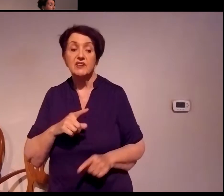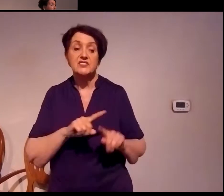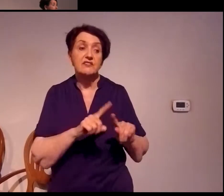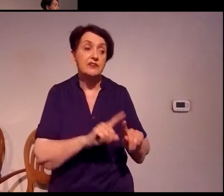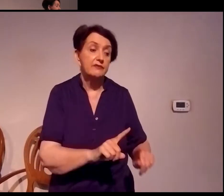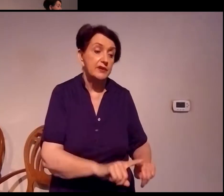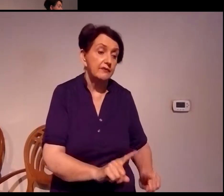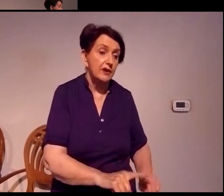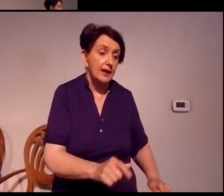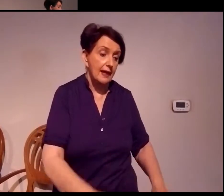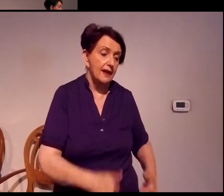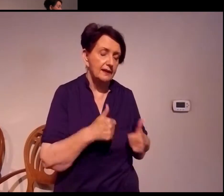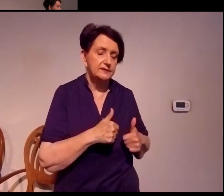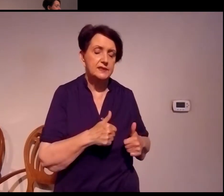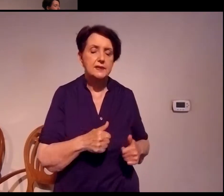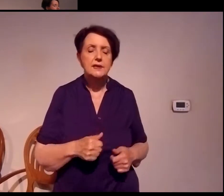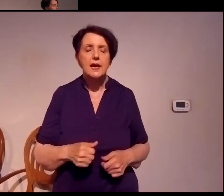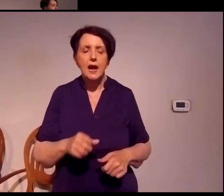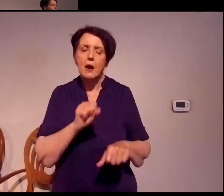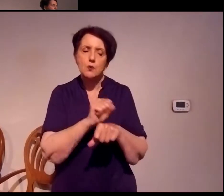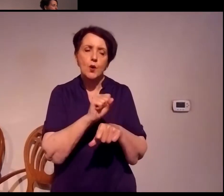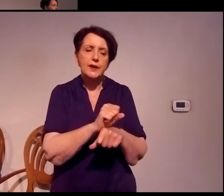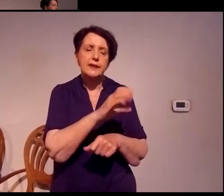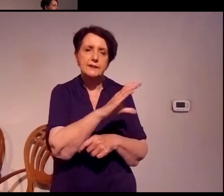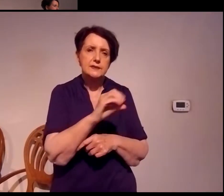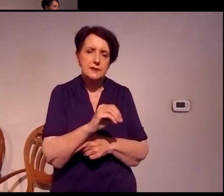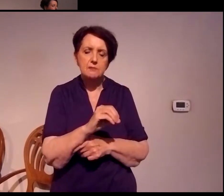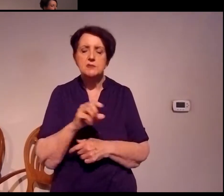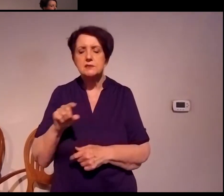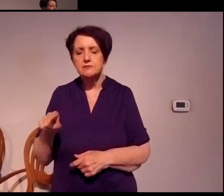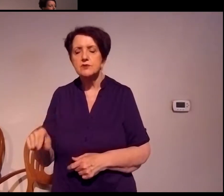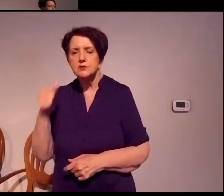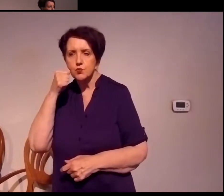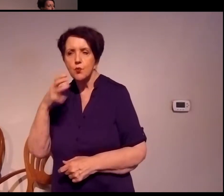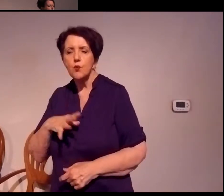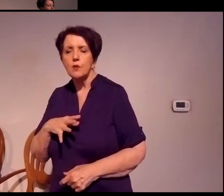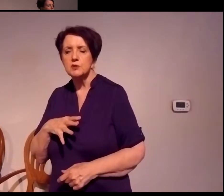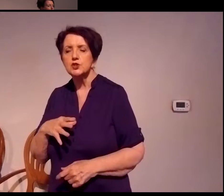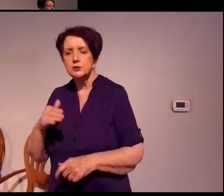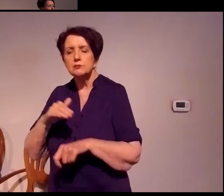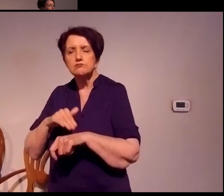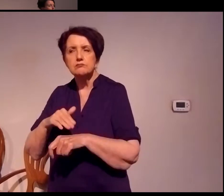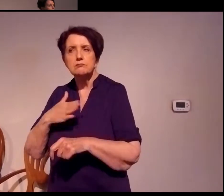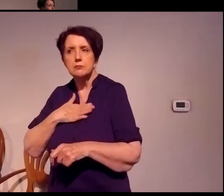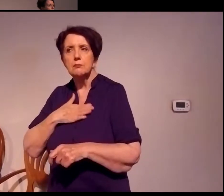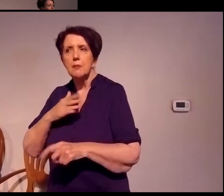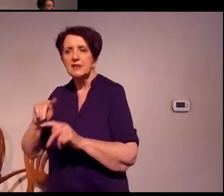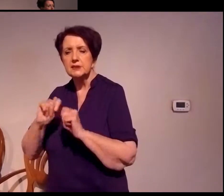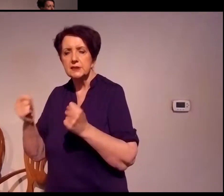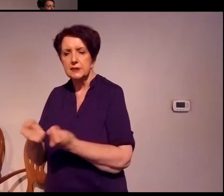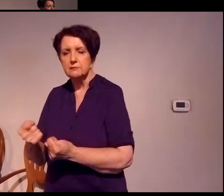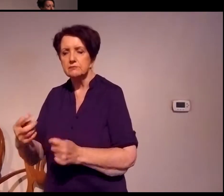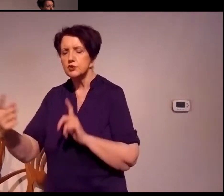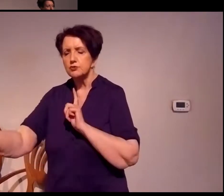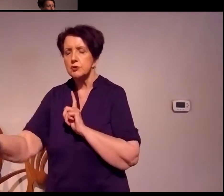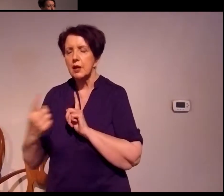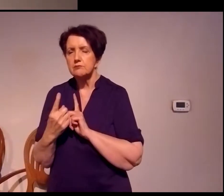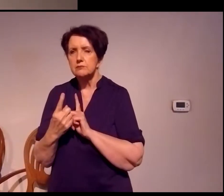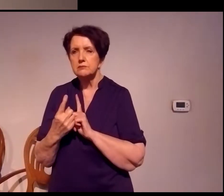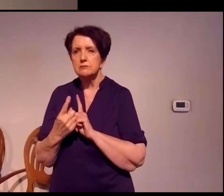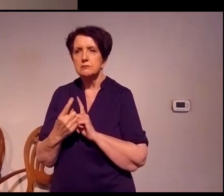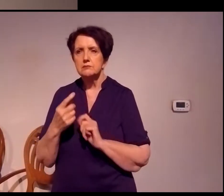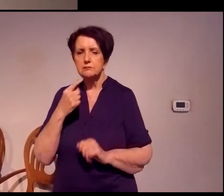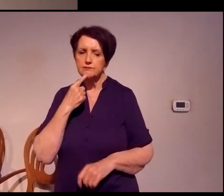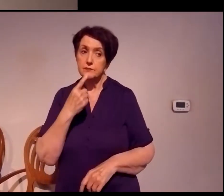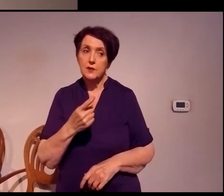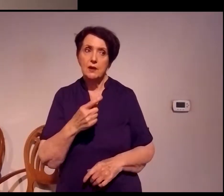this corporation, and this woman is on my team, and she comes up to me relatively soon after I get there, and she says, oh, she said, you know,